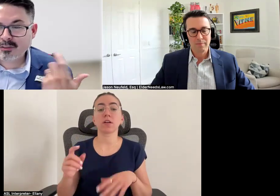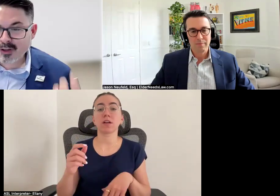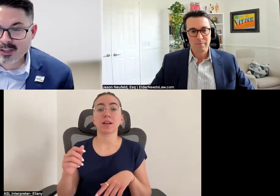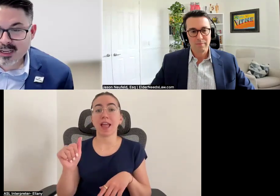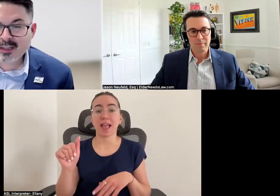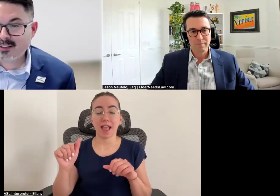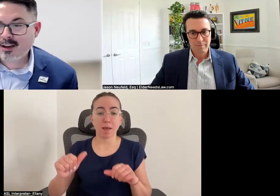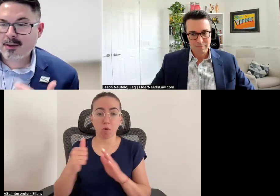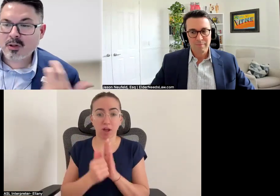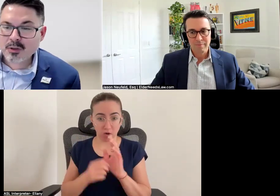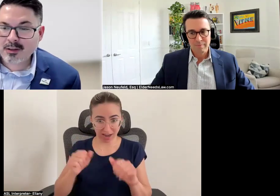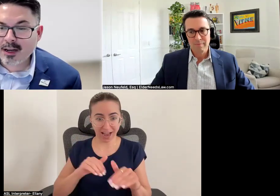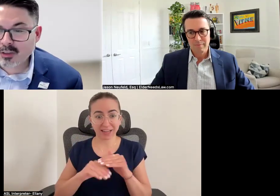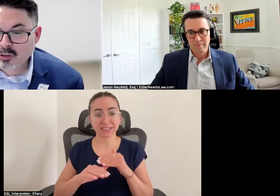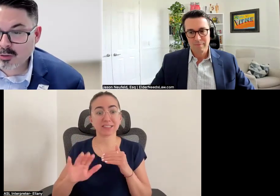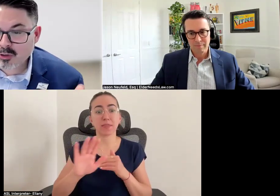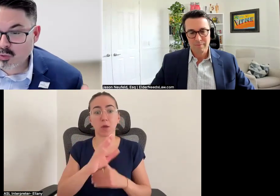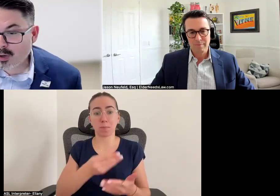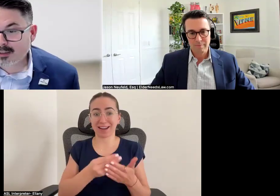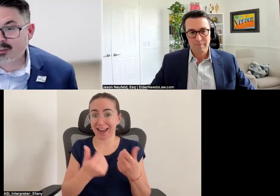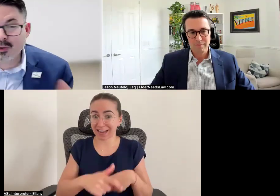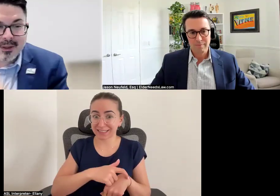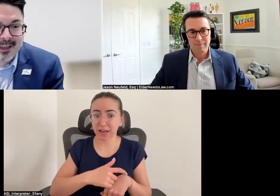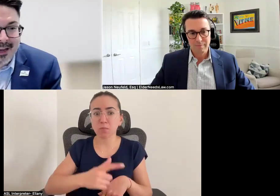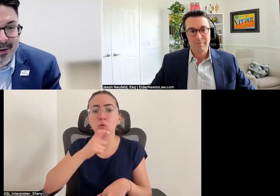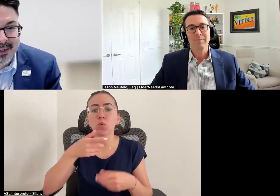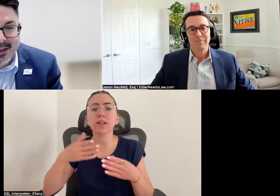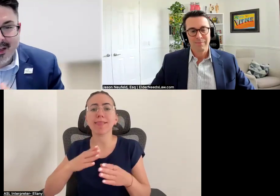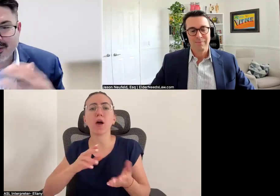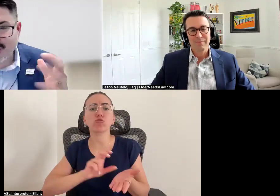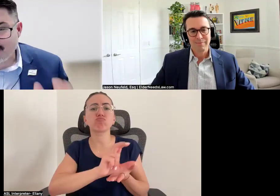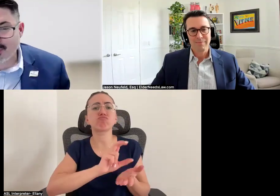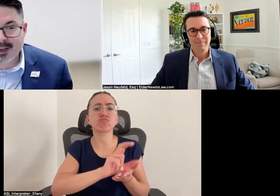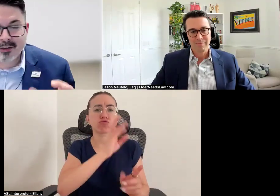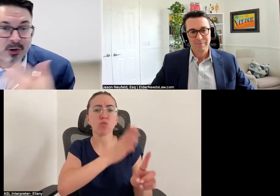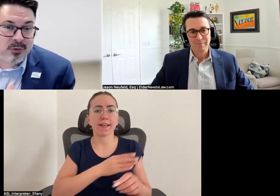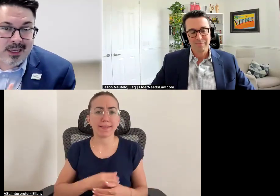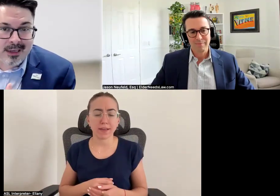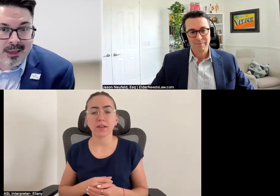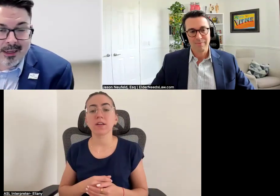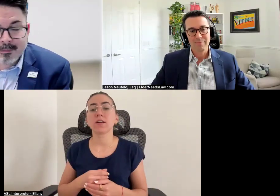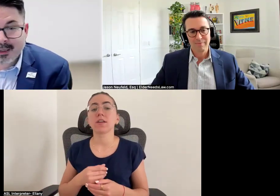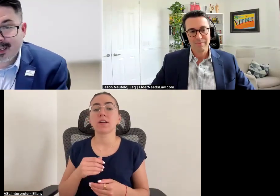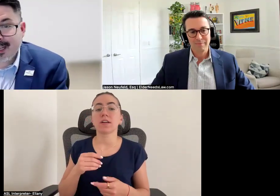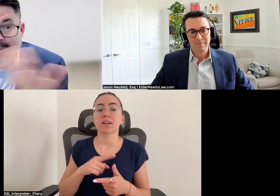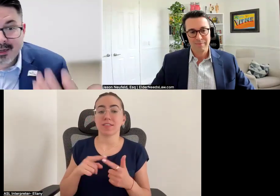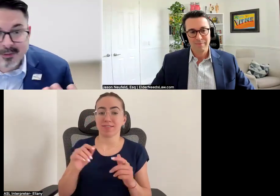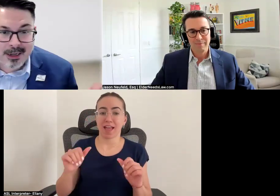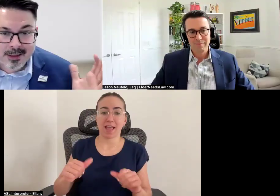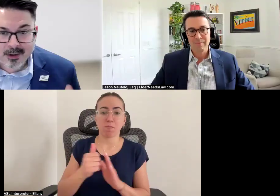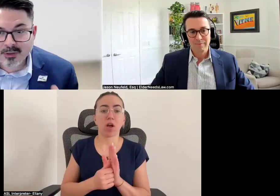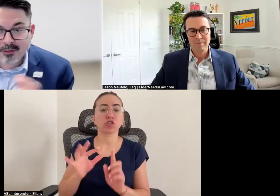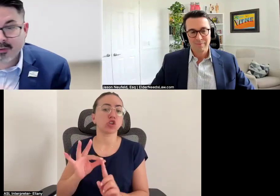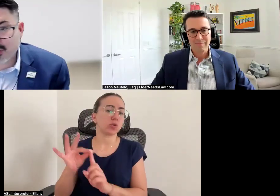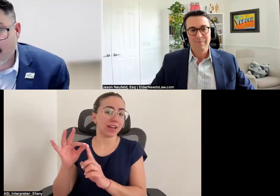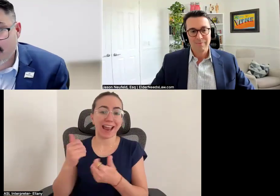access their funds at any time, and who is allowed to contribute directly to the account? And so ABLE accounts are unique in that it can be anybody's money